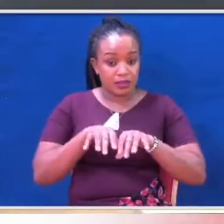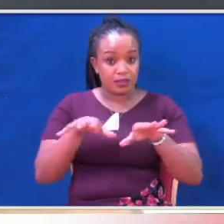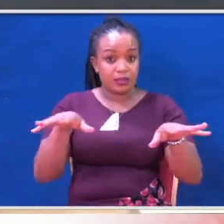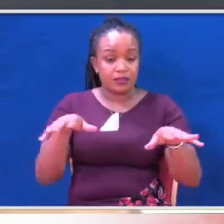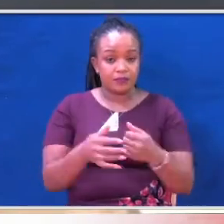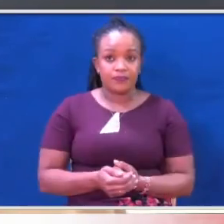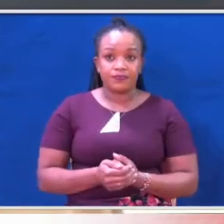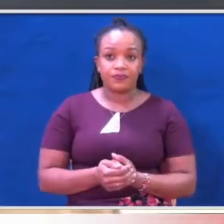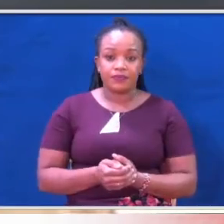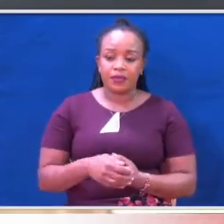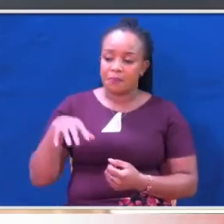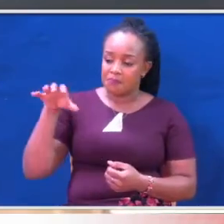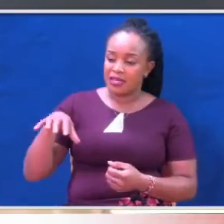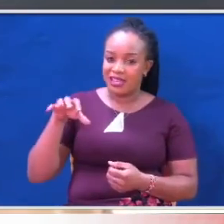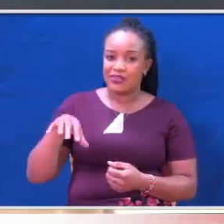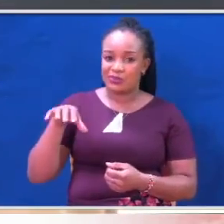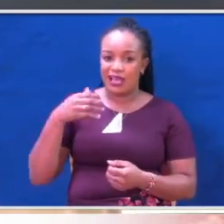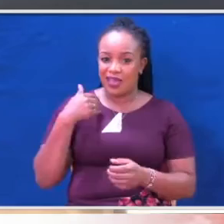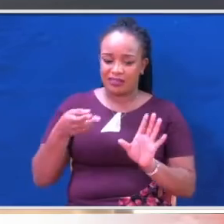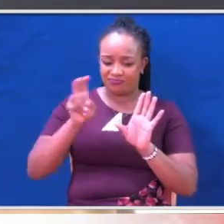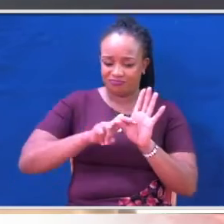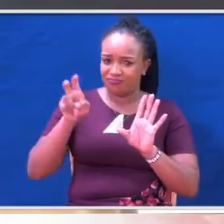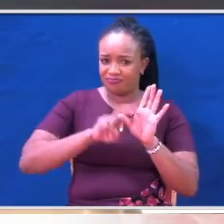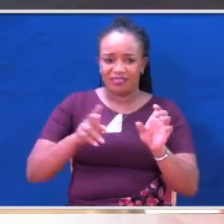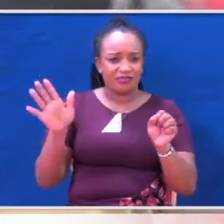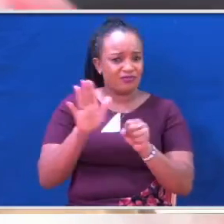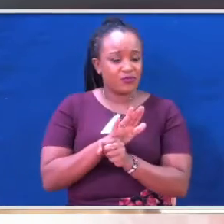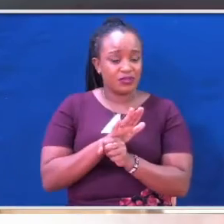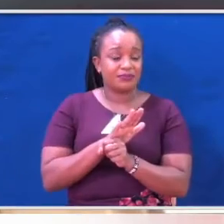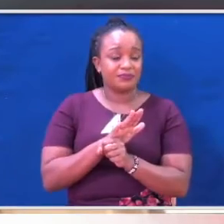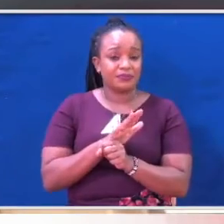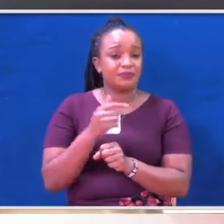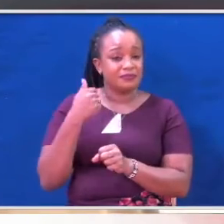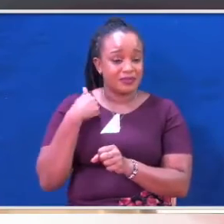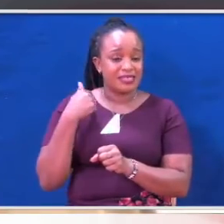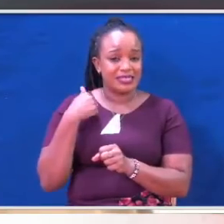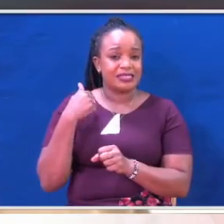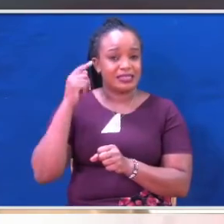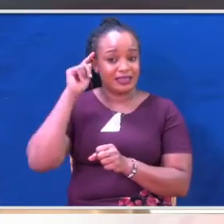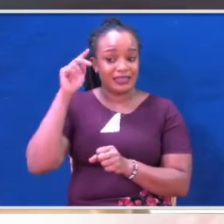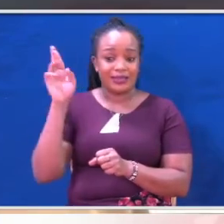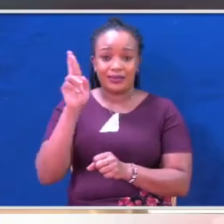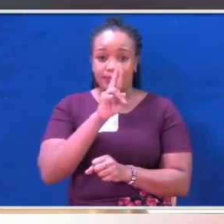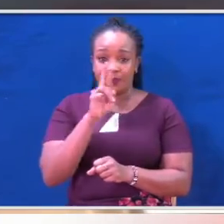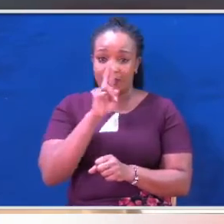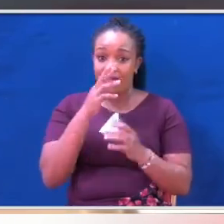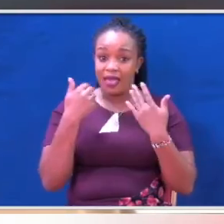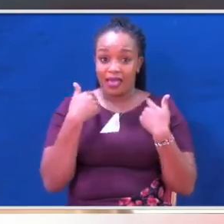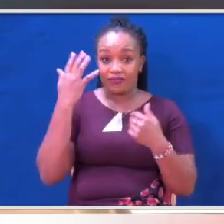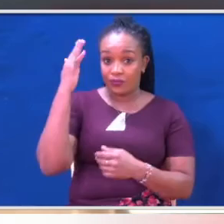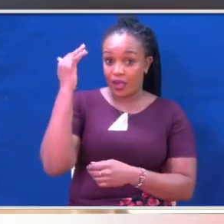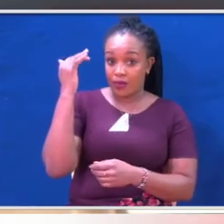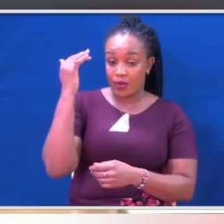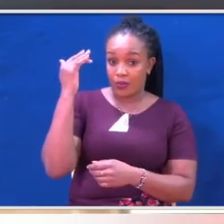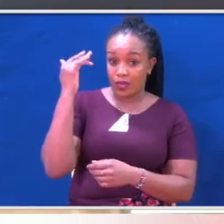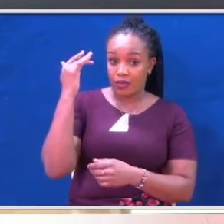magari ya matatu kuwekwa kwa capacity, ninaona kungali na risk kwa sababu ugonjwa wa